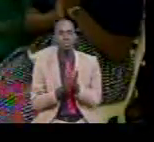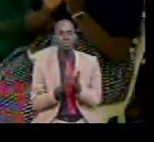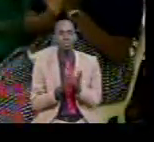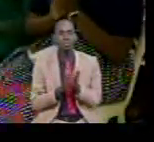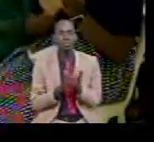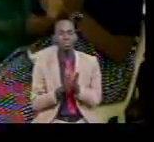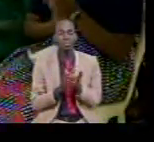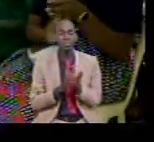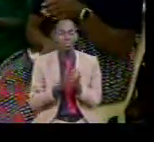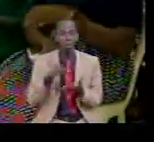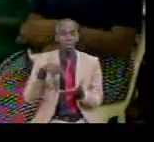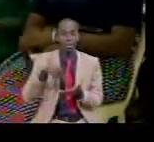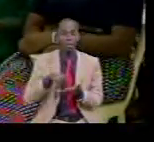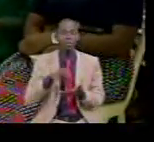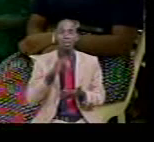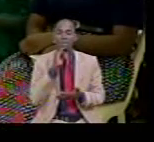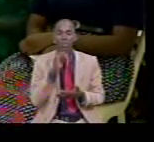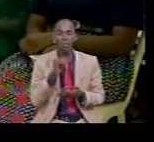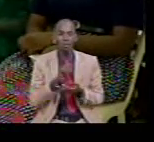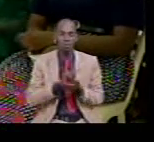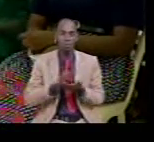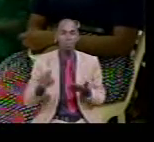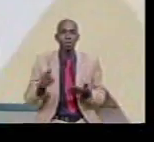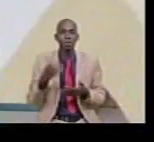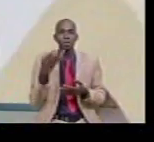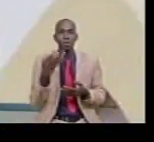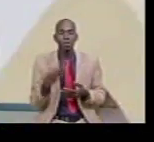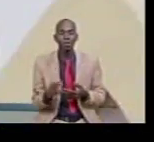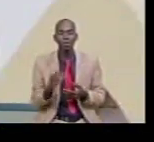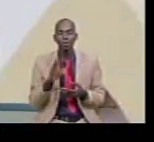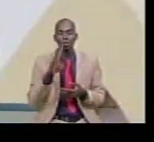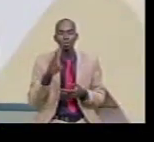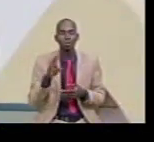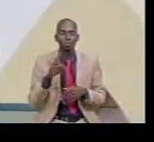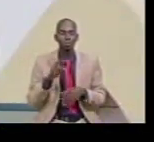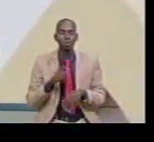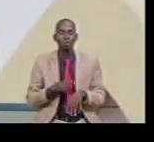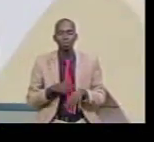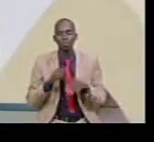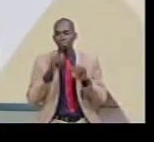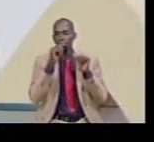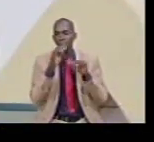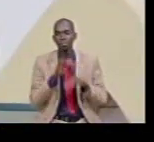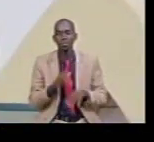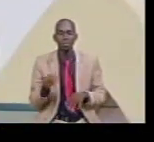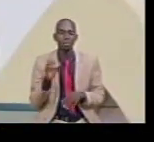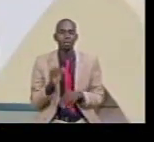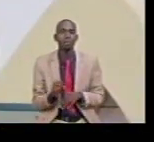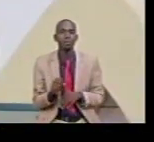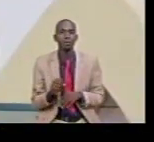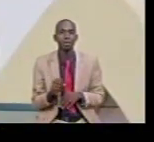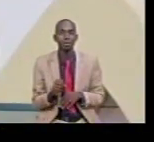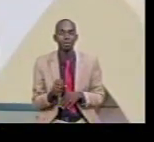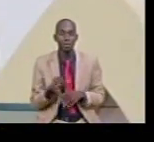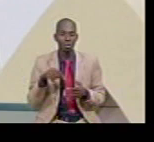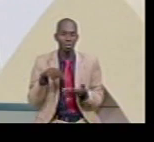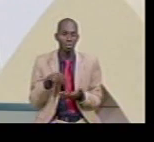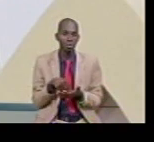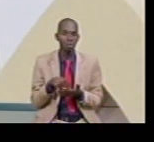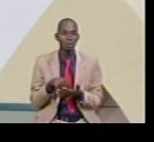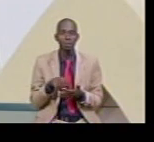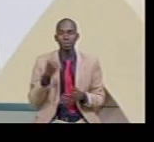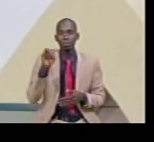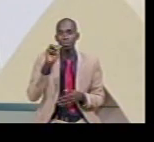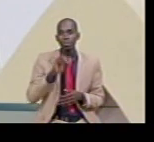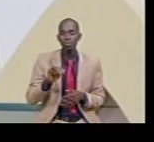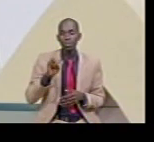This is the week of double portion. This morning, we are